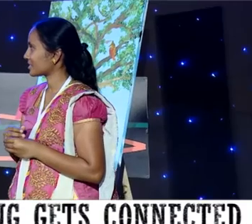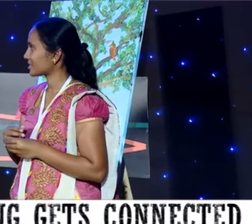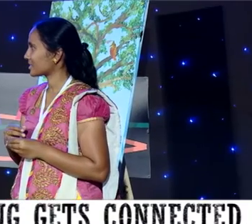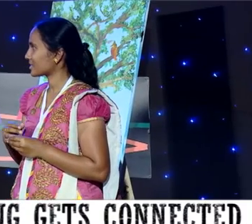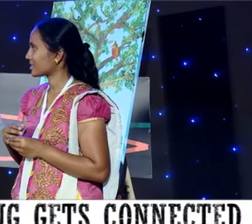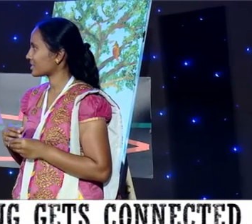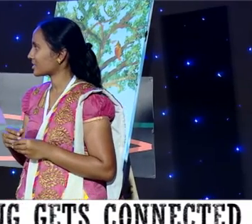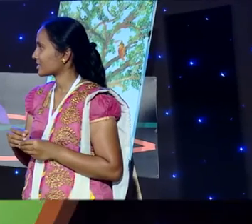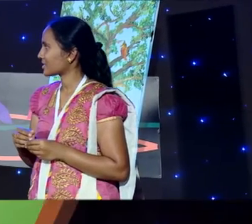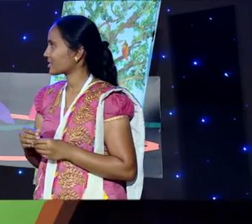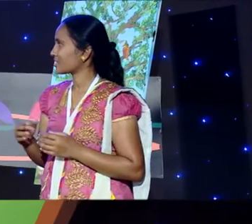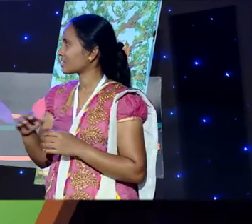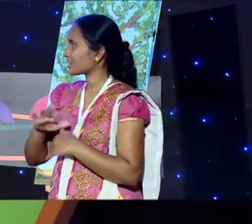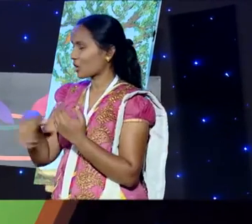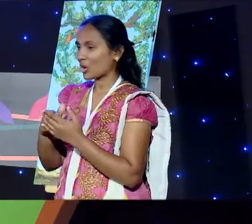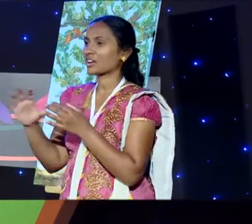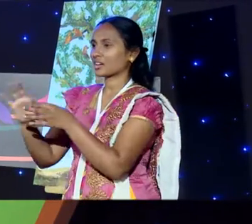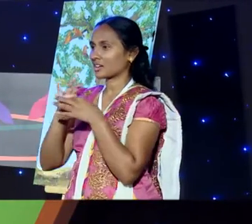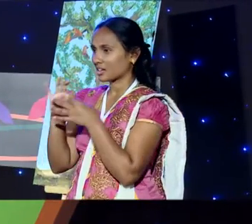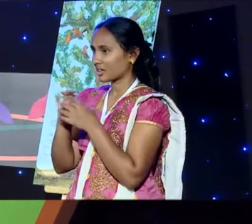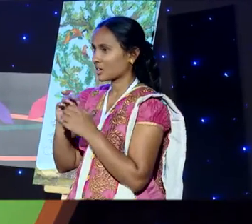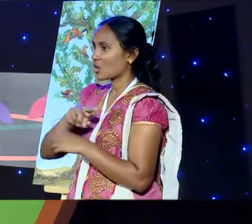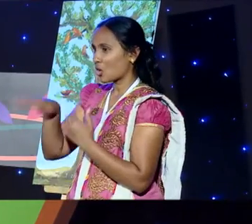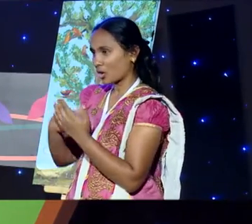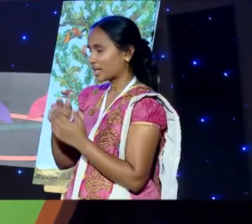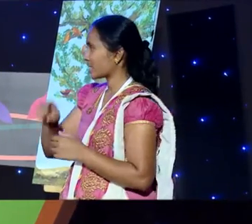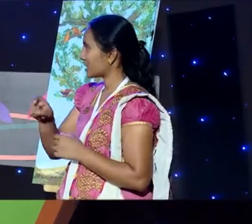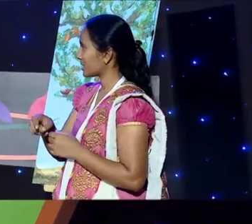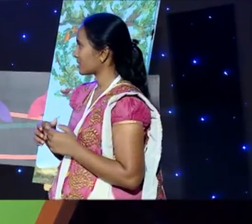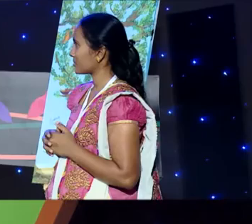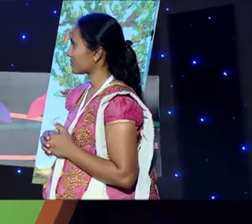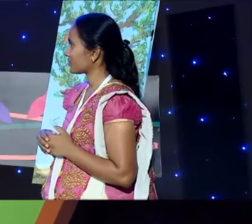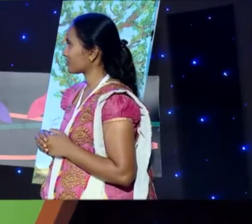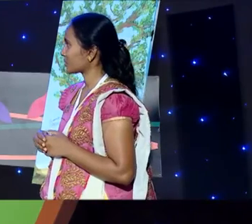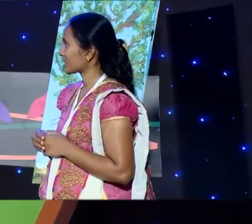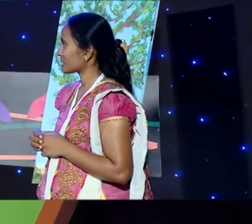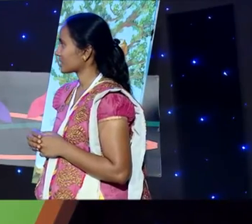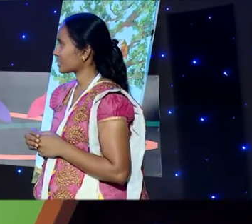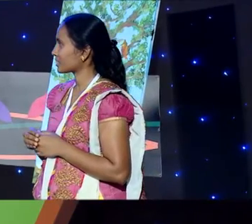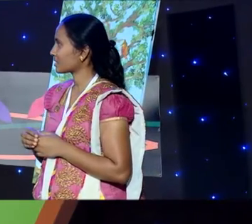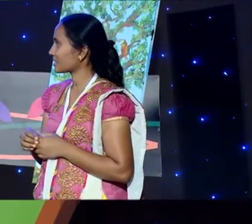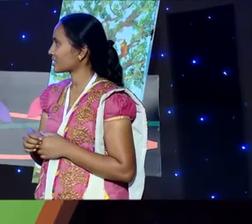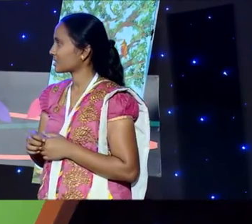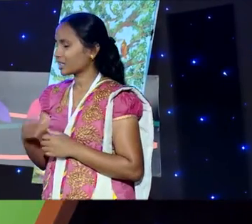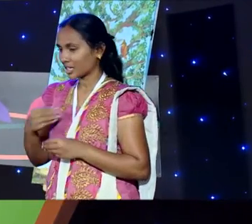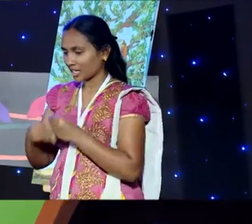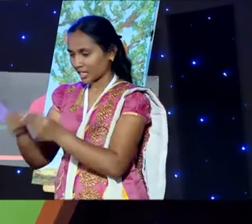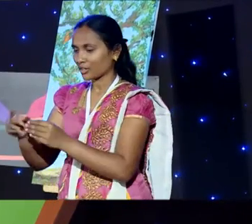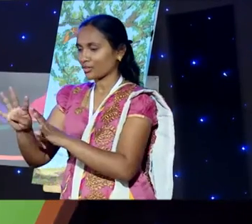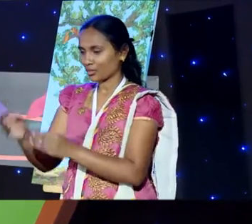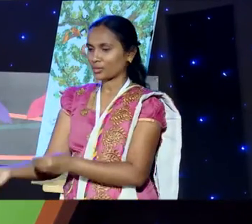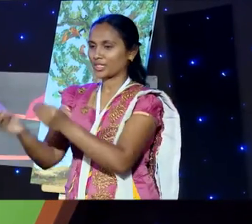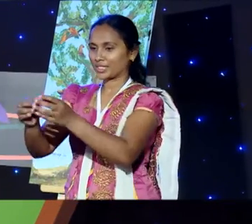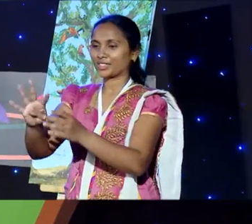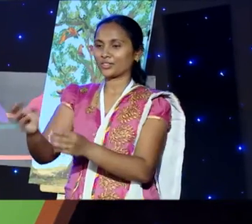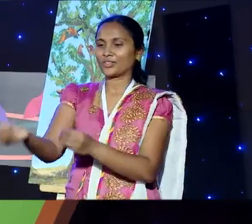just say that we're all connected. We're all related. That I may give to you in a certain way, you may pay forward to somebody else, and that circle will come